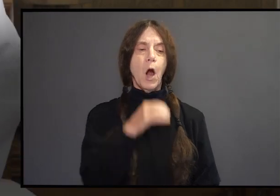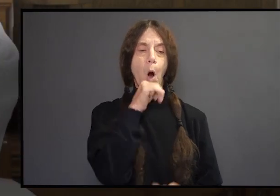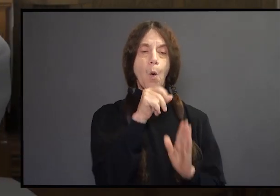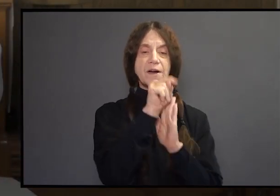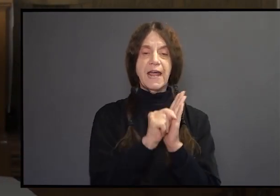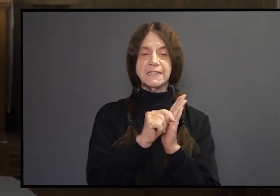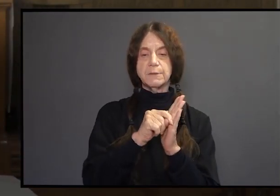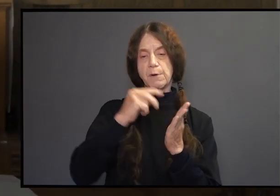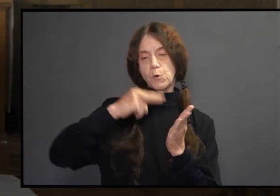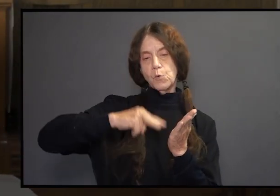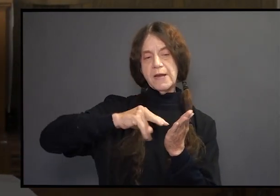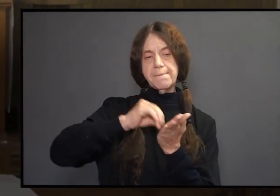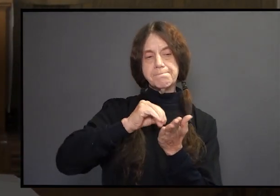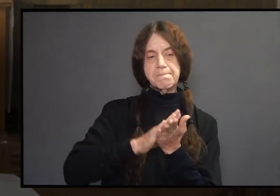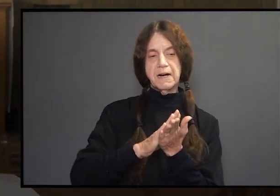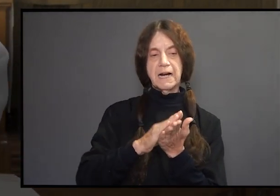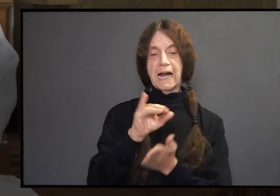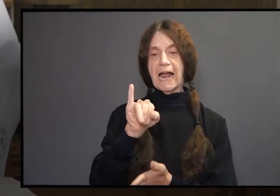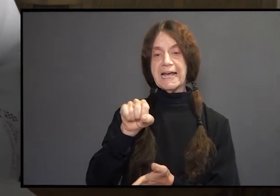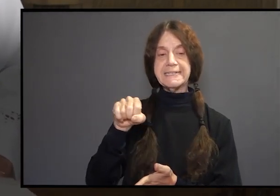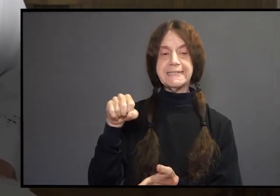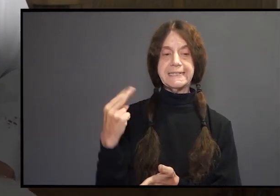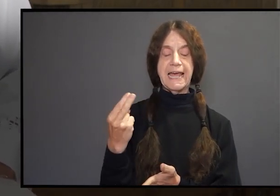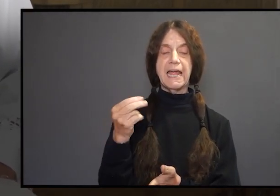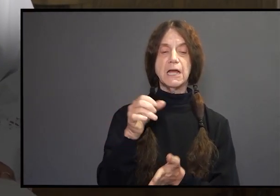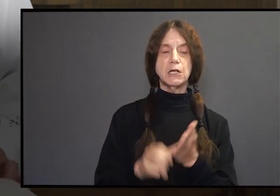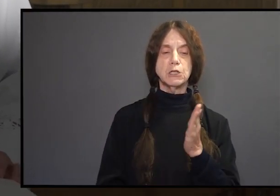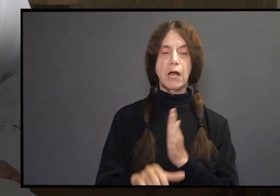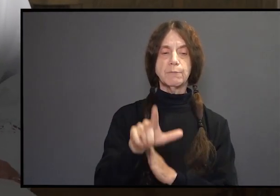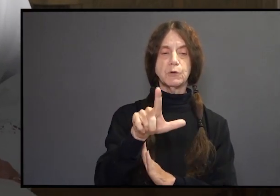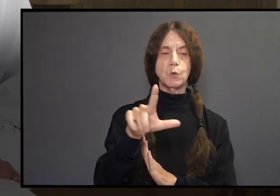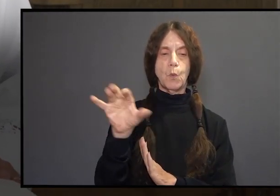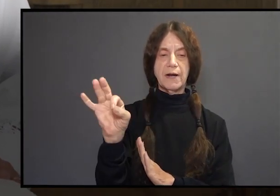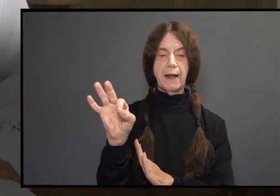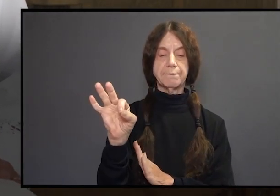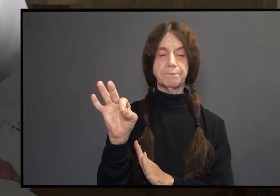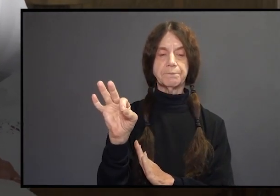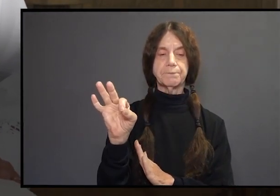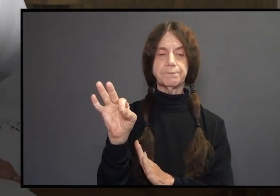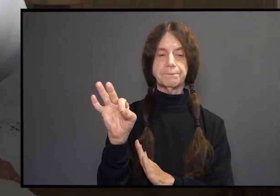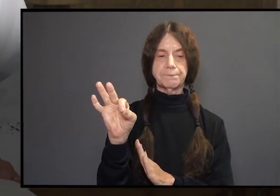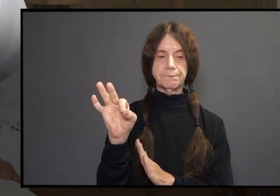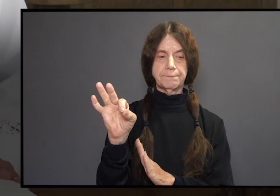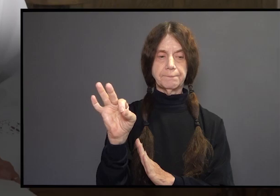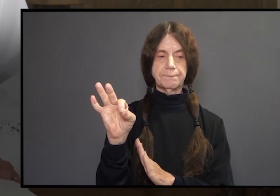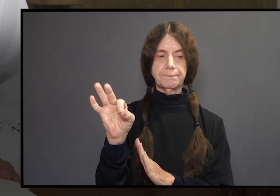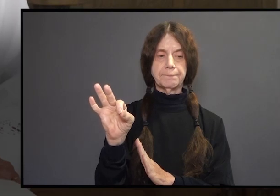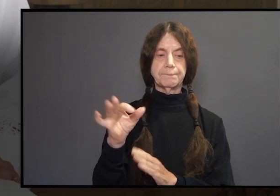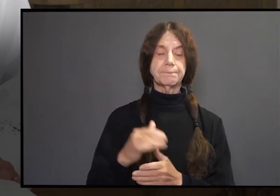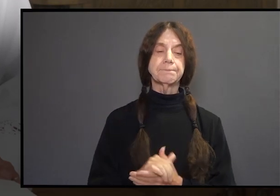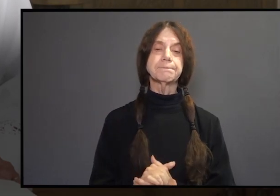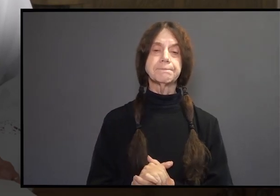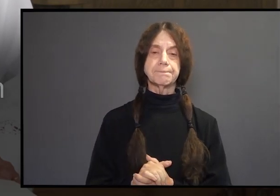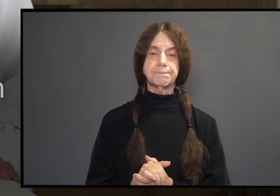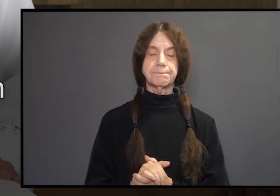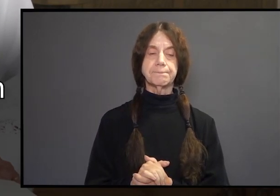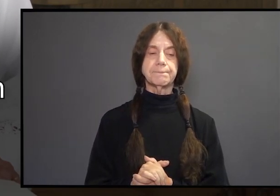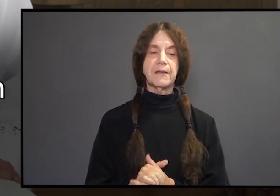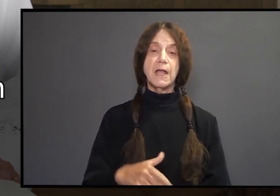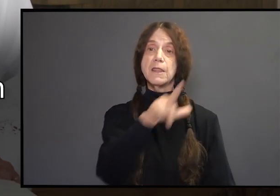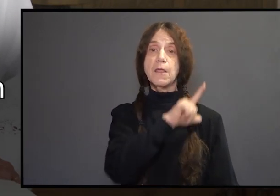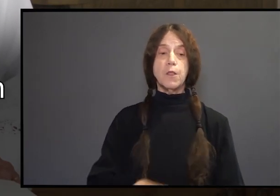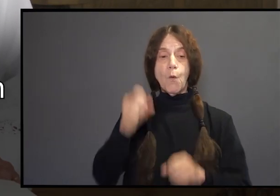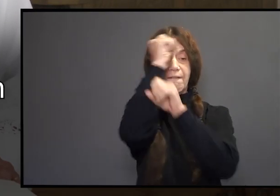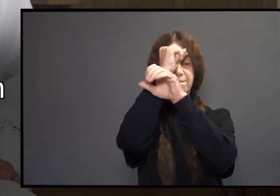The Old Testament reading for the 14th Sunday after Pentecost is from Isaiah chapter 29.